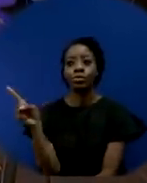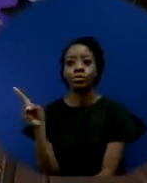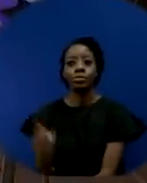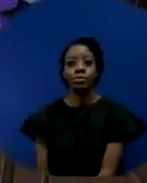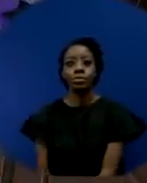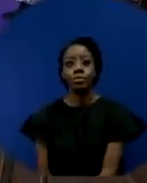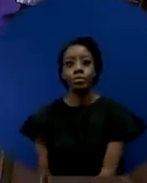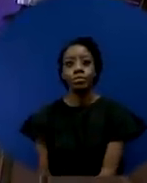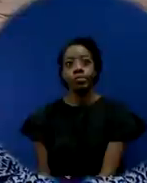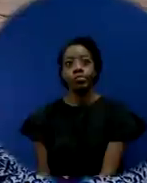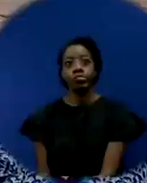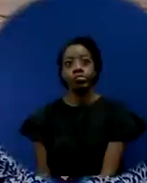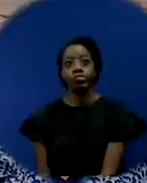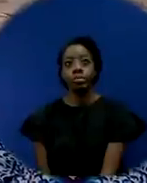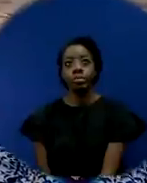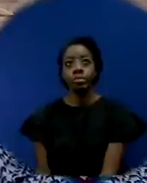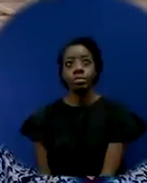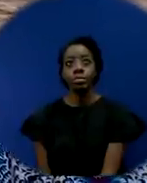Yes.